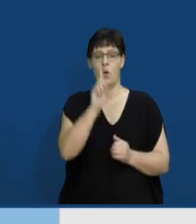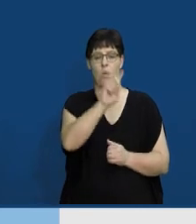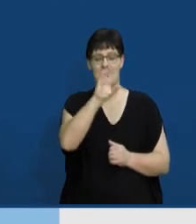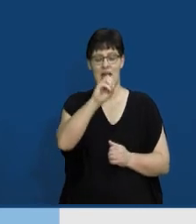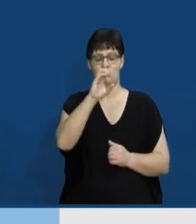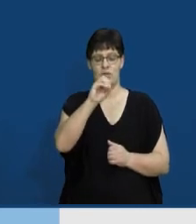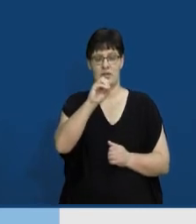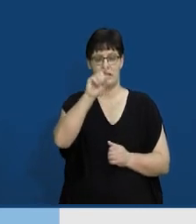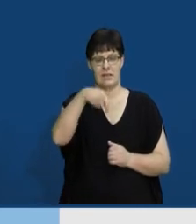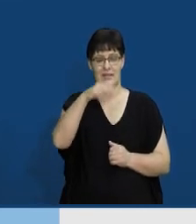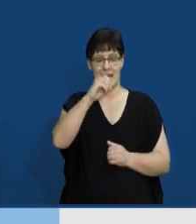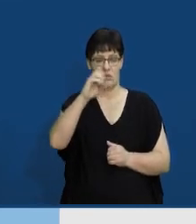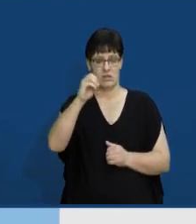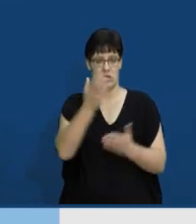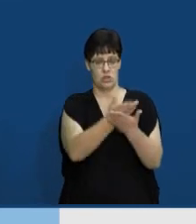that's